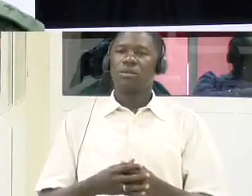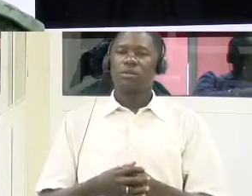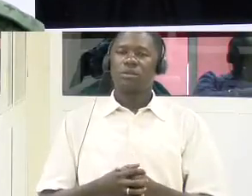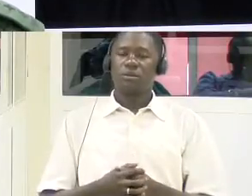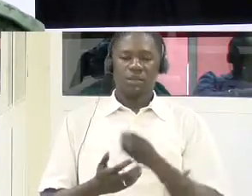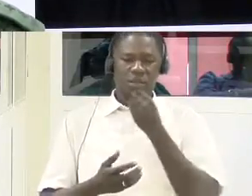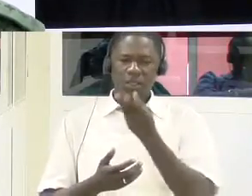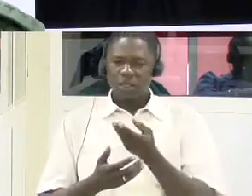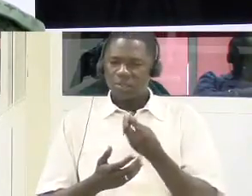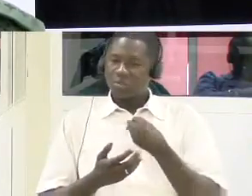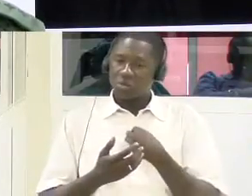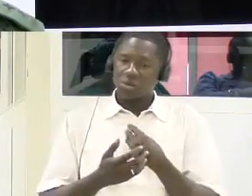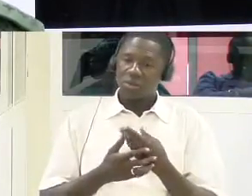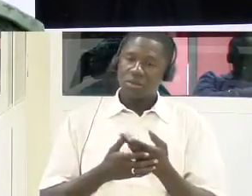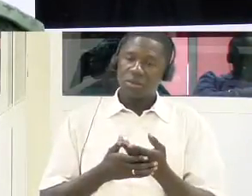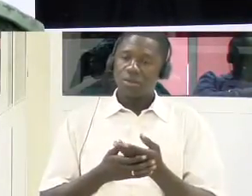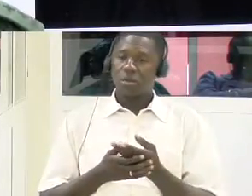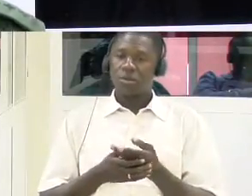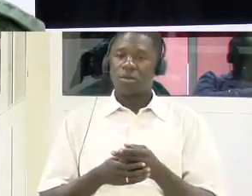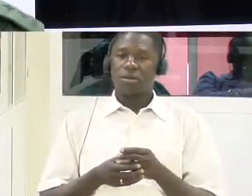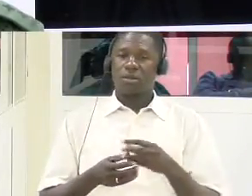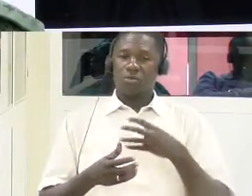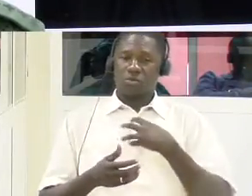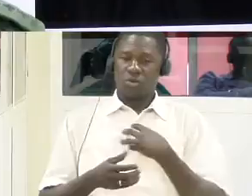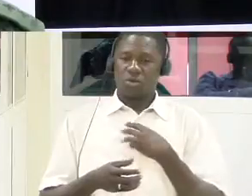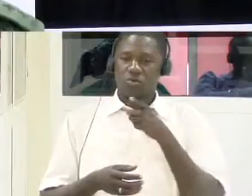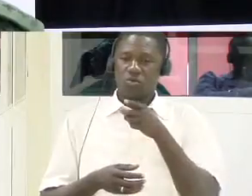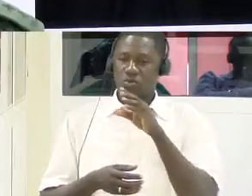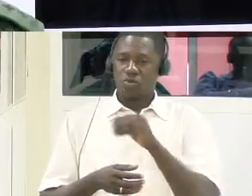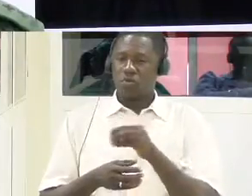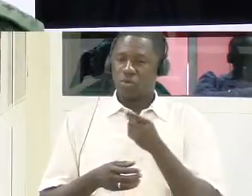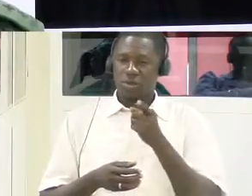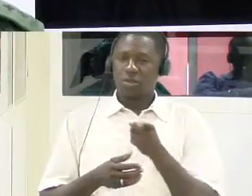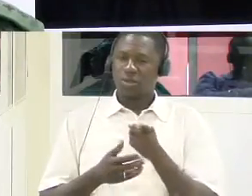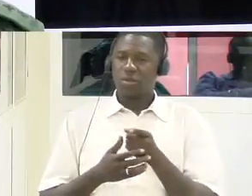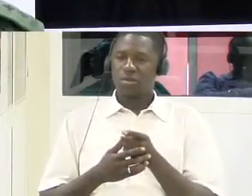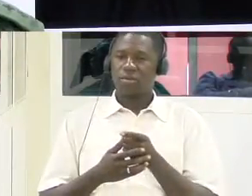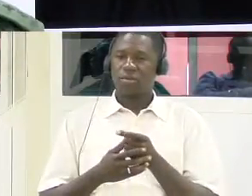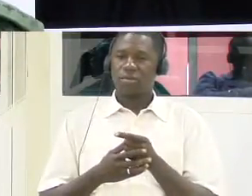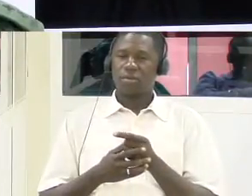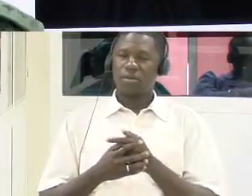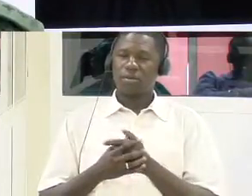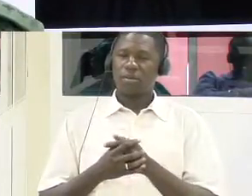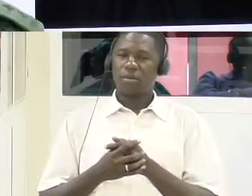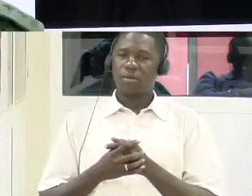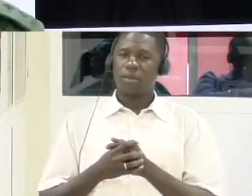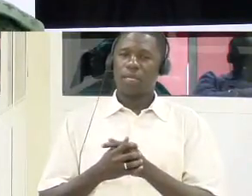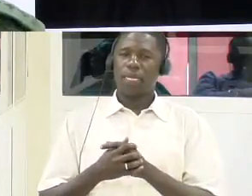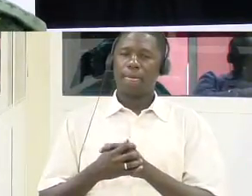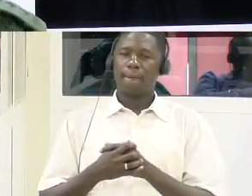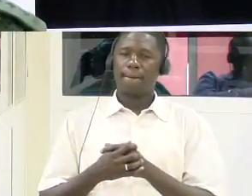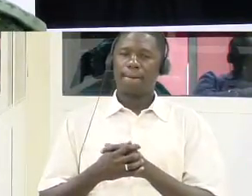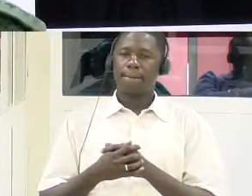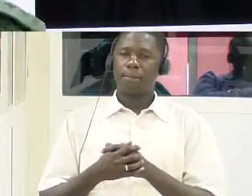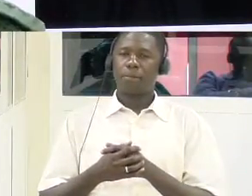said, there is this tax, you know, because now, you know, they wanted